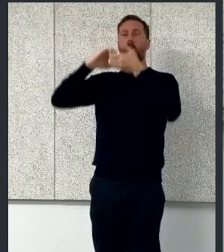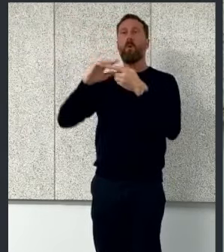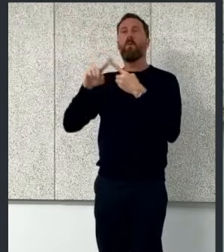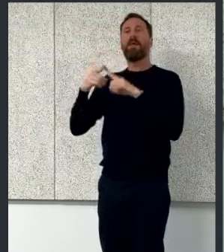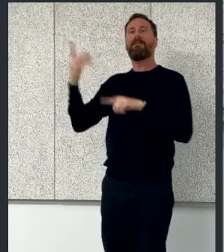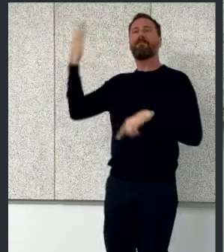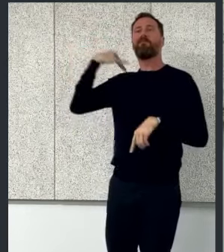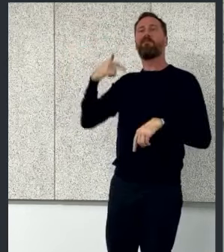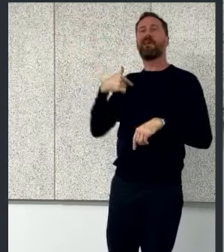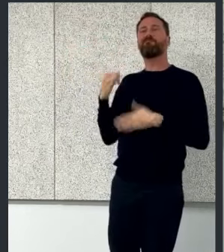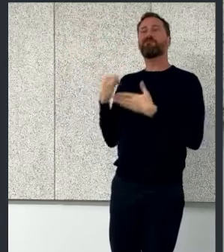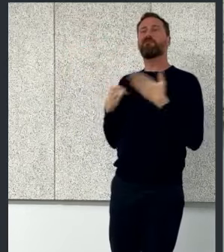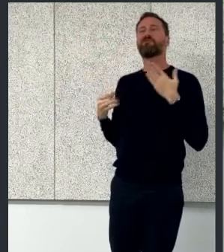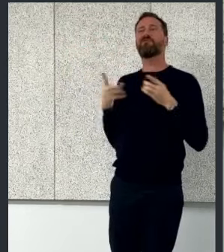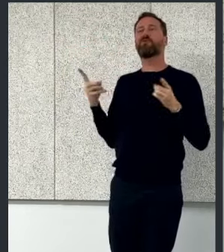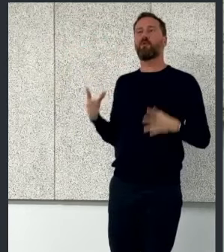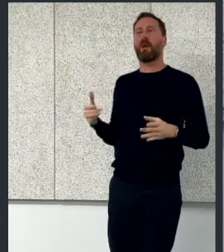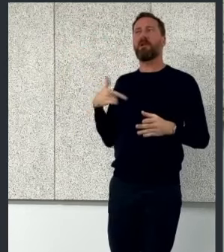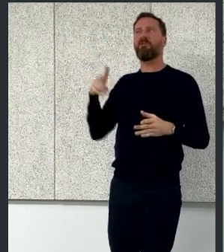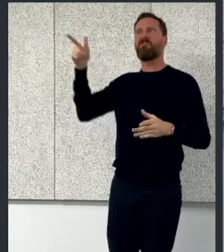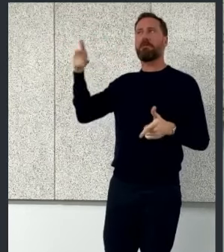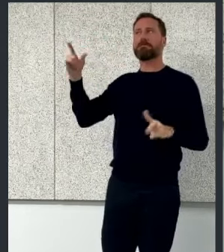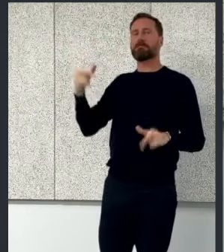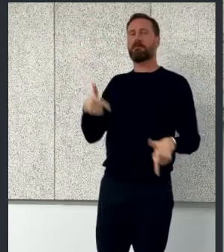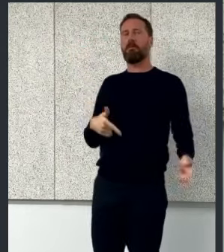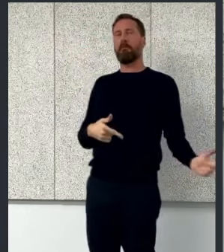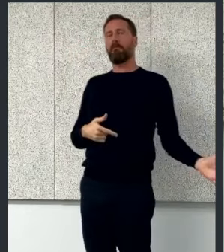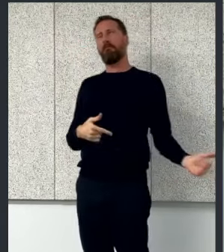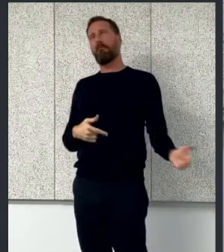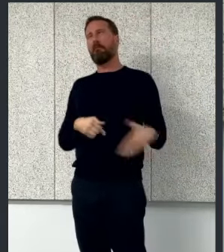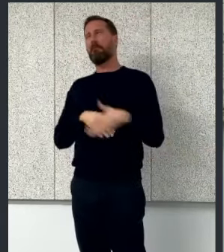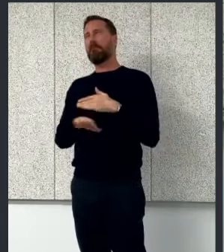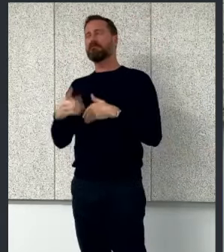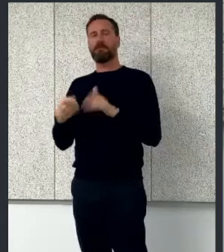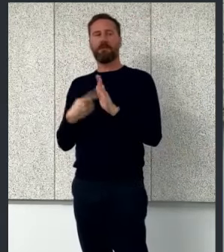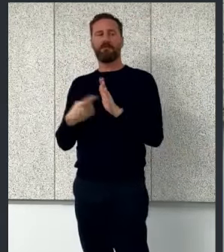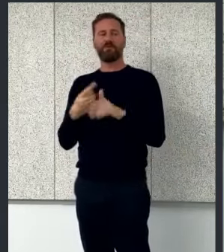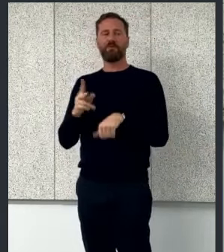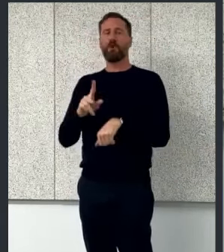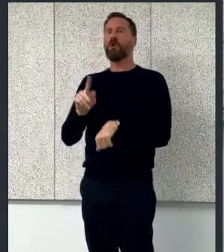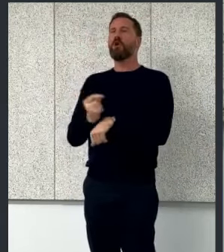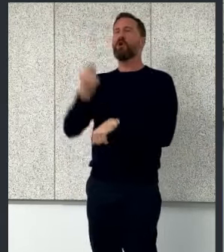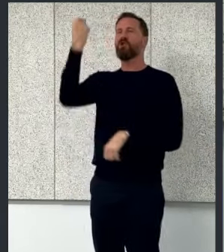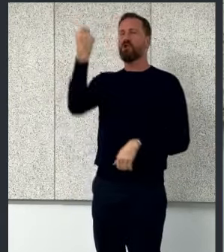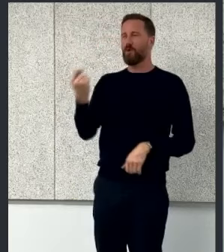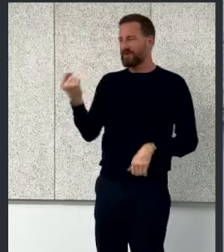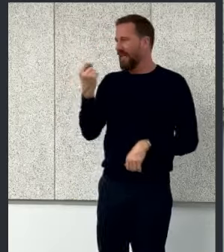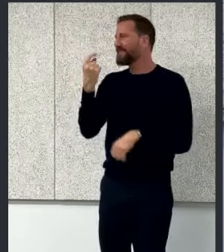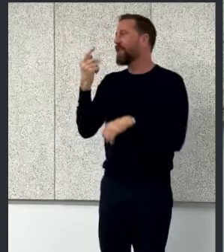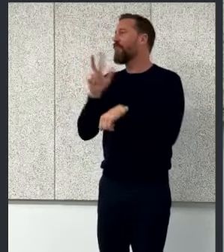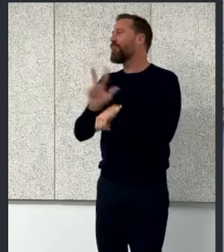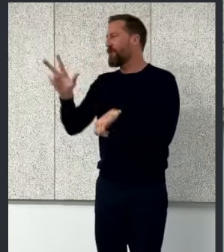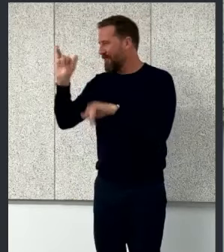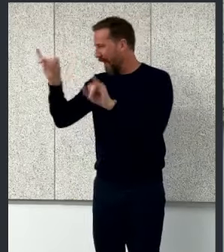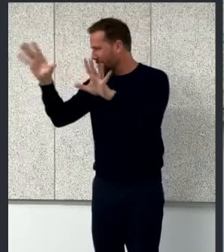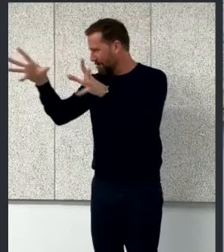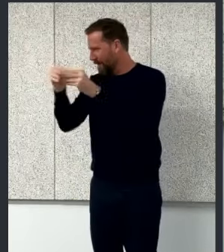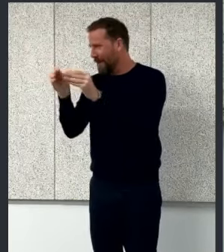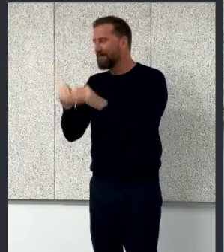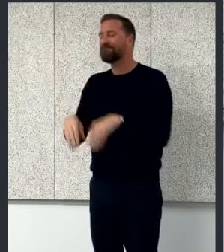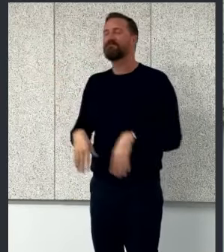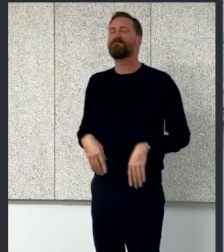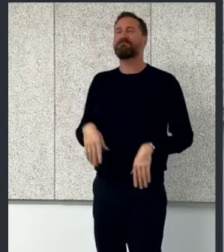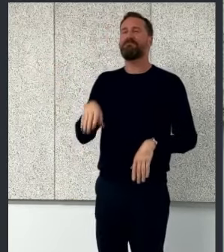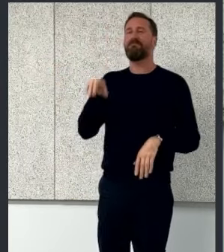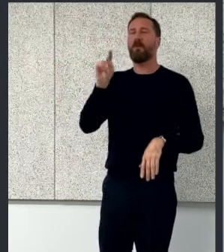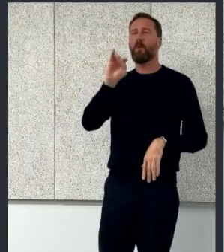director, they still let me in sometimes. Tuesdays, it's Tuesdays at 3, and Todd London convenes us every week